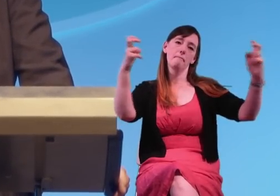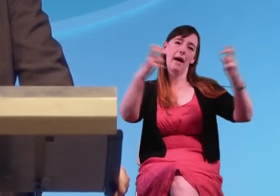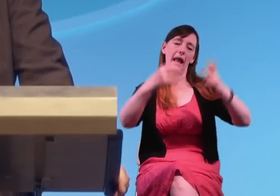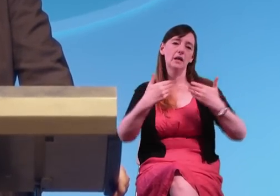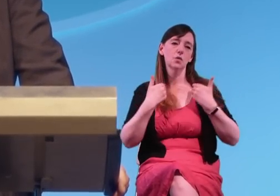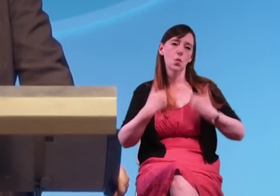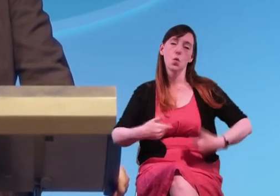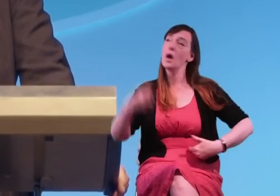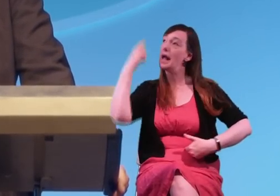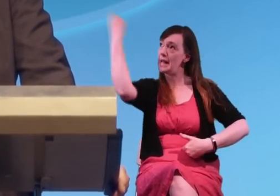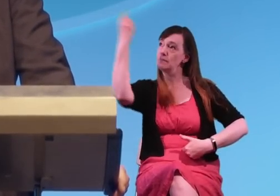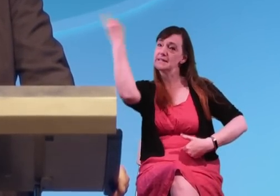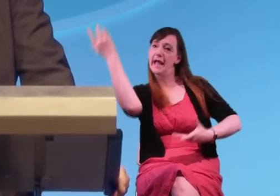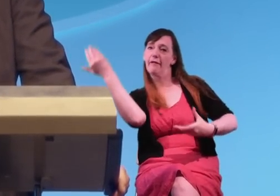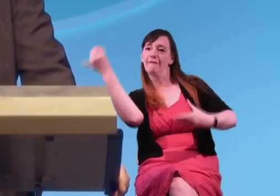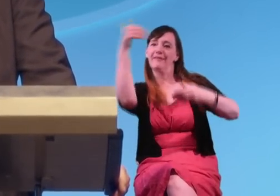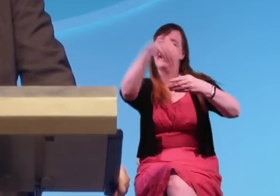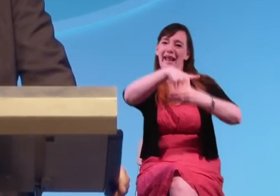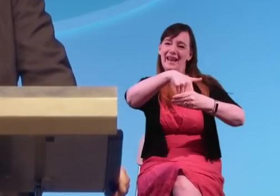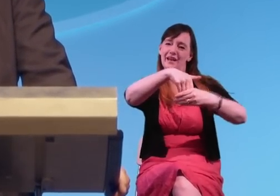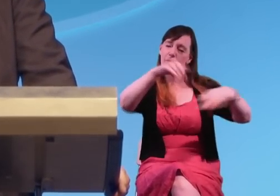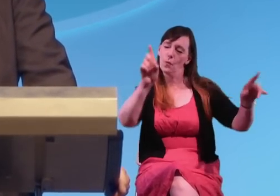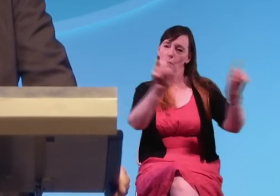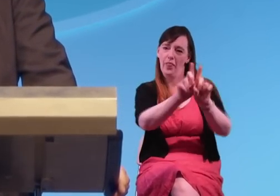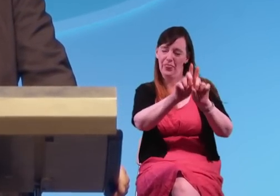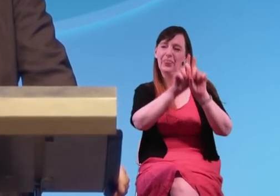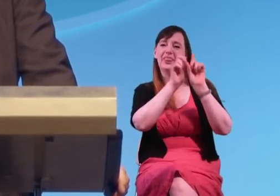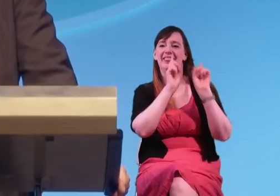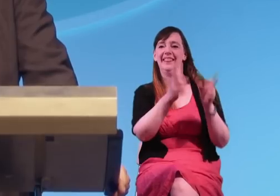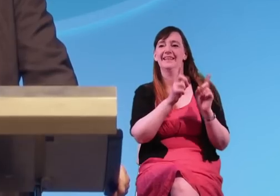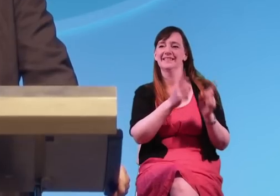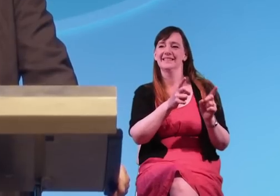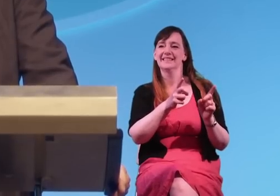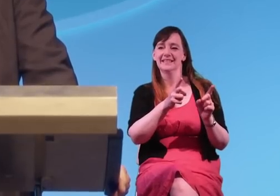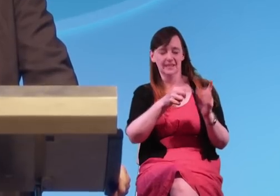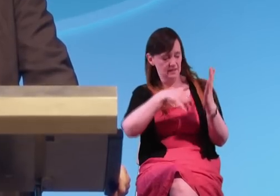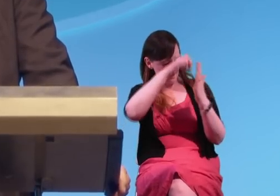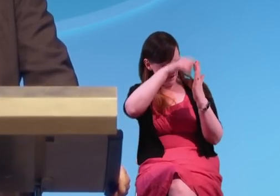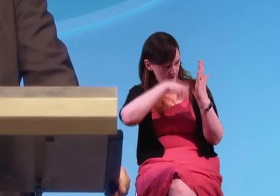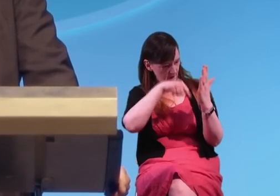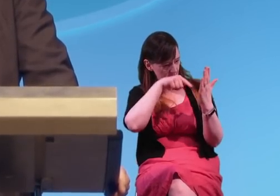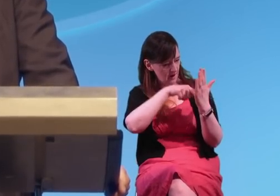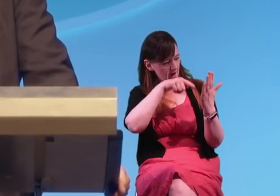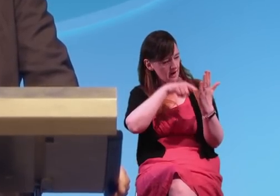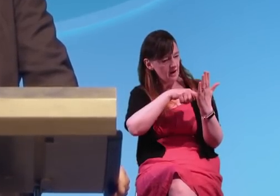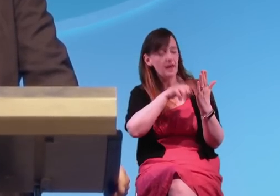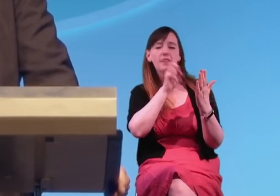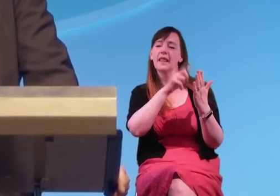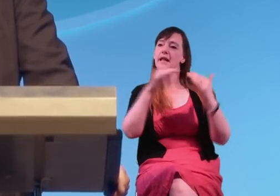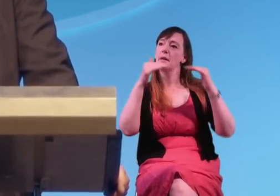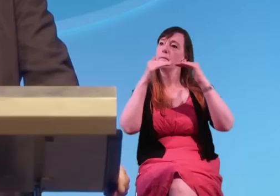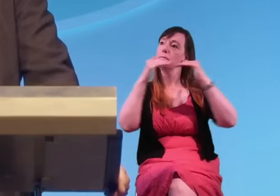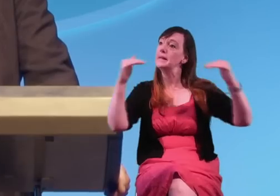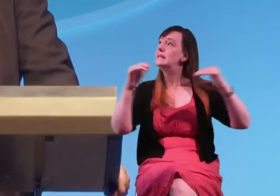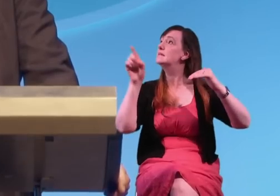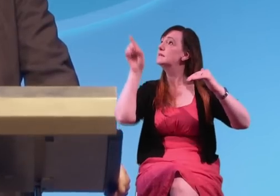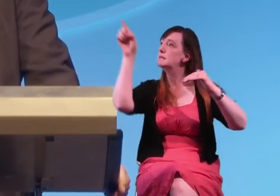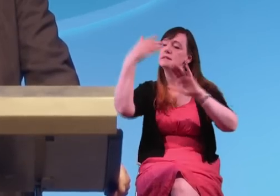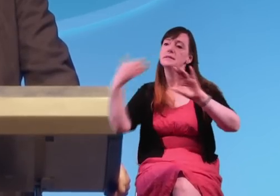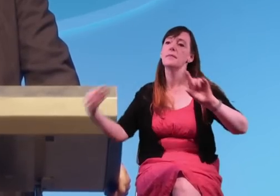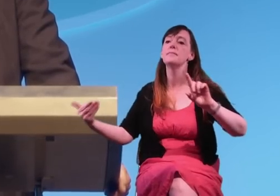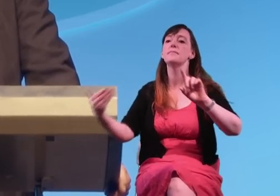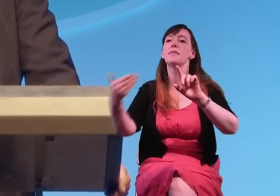himself. And it is, as you see in the text, all according to his own